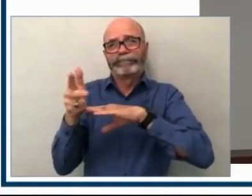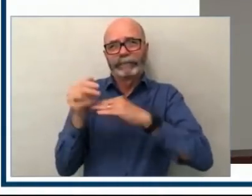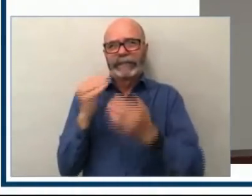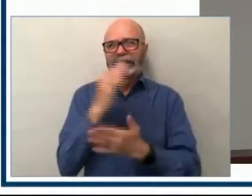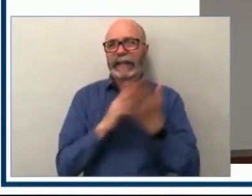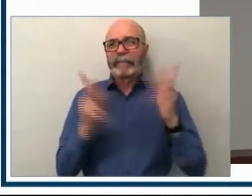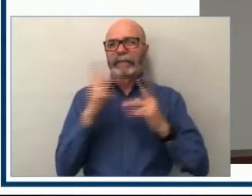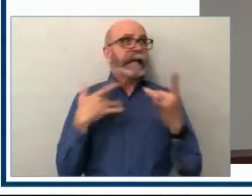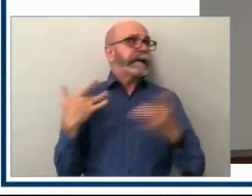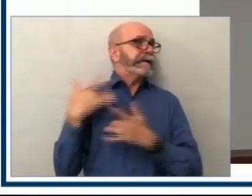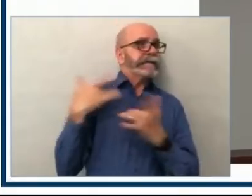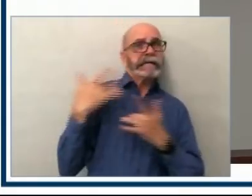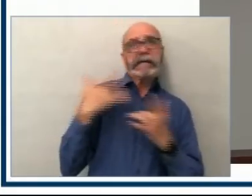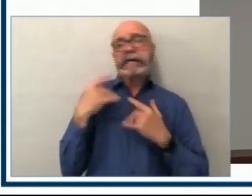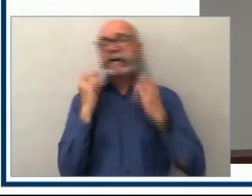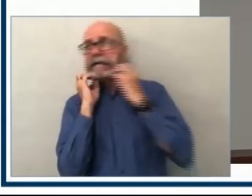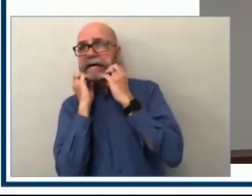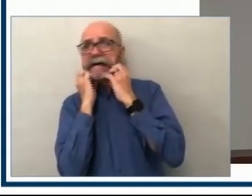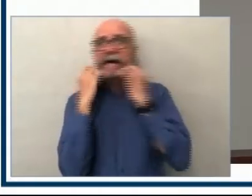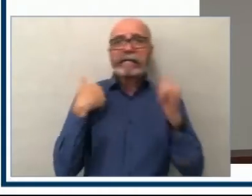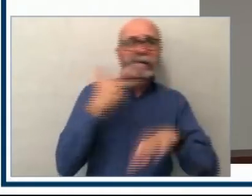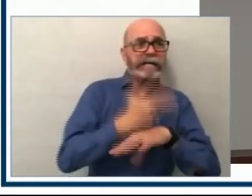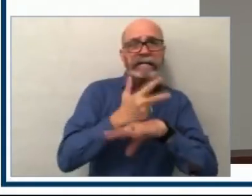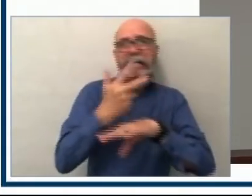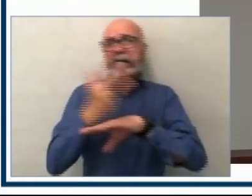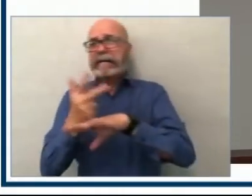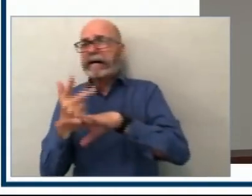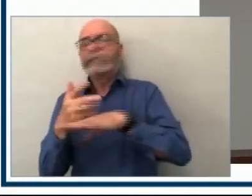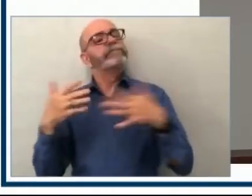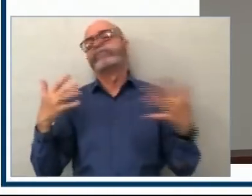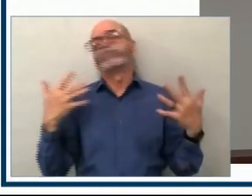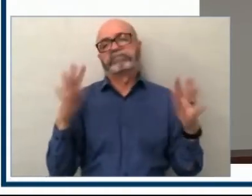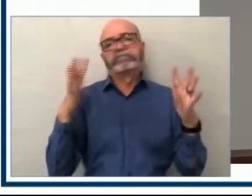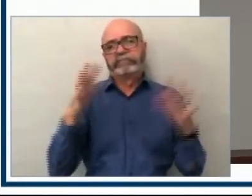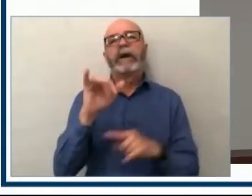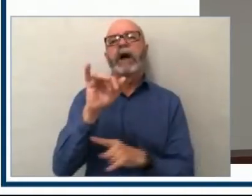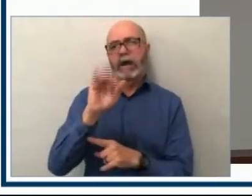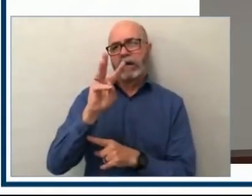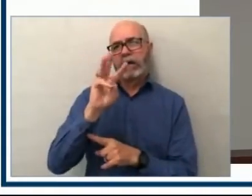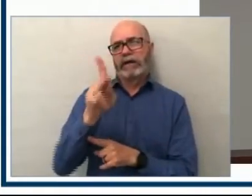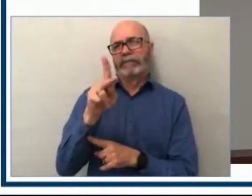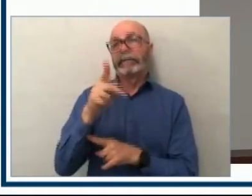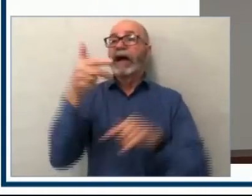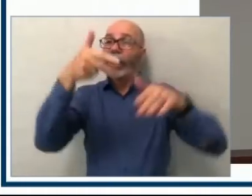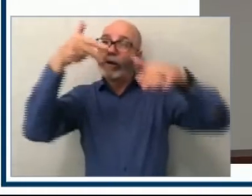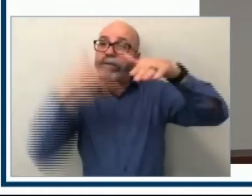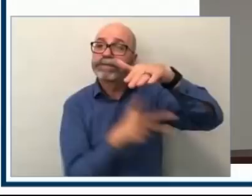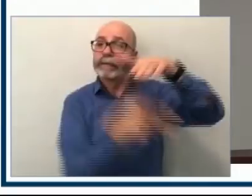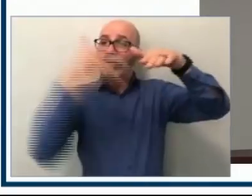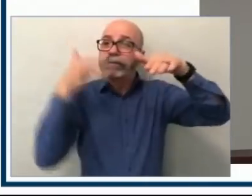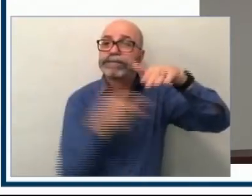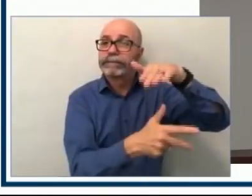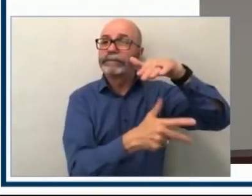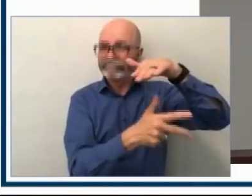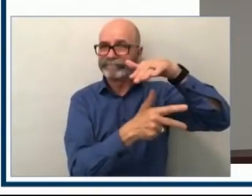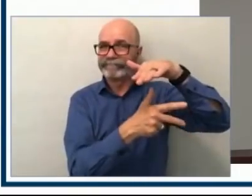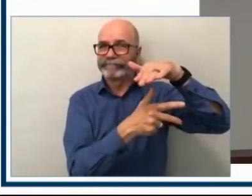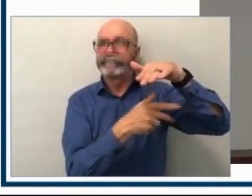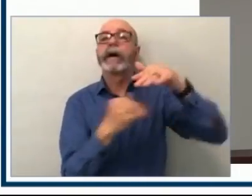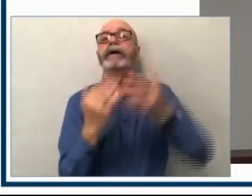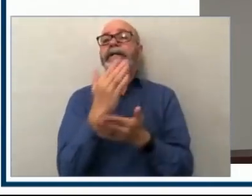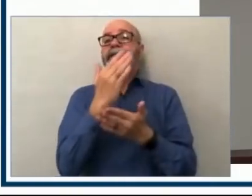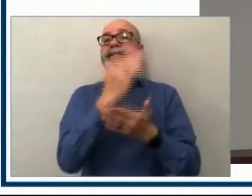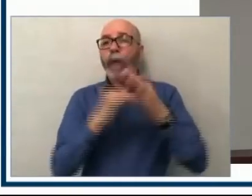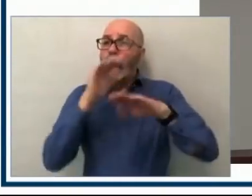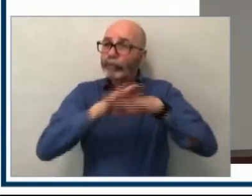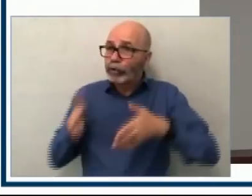to the IWK Parkade, we have secured street parking adjacent to the